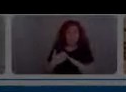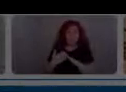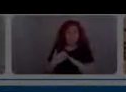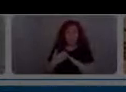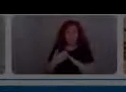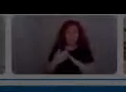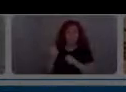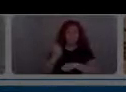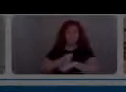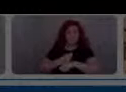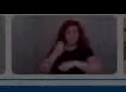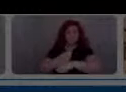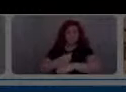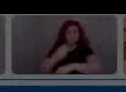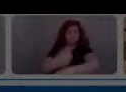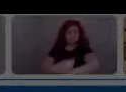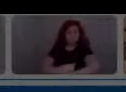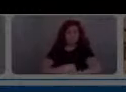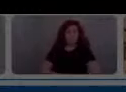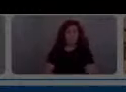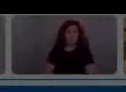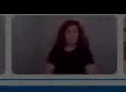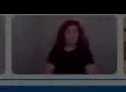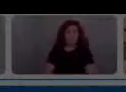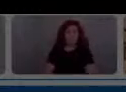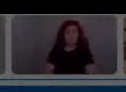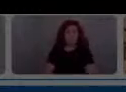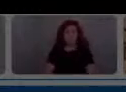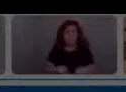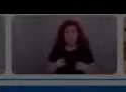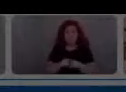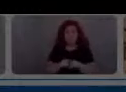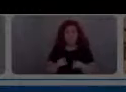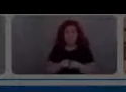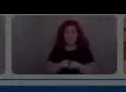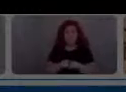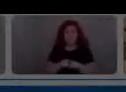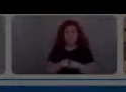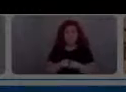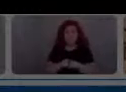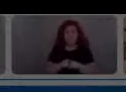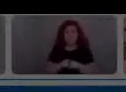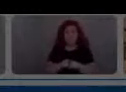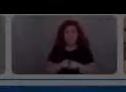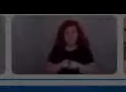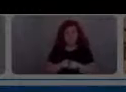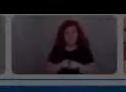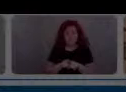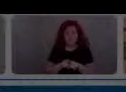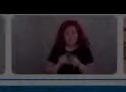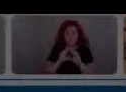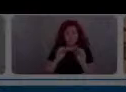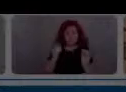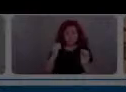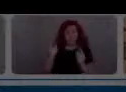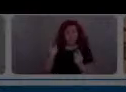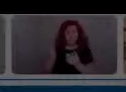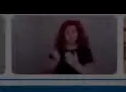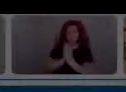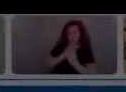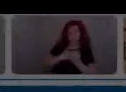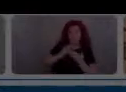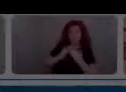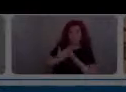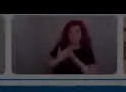didn't survive and also nobody asked my community what do we